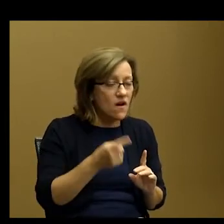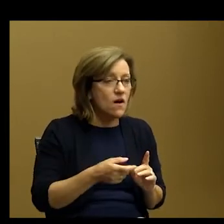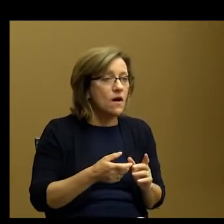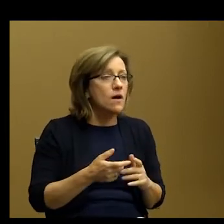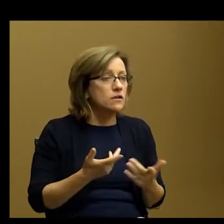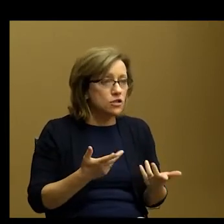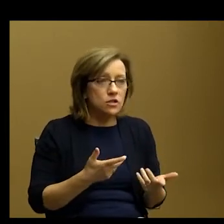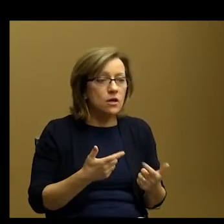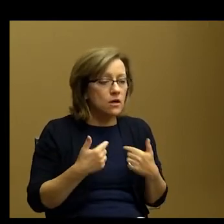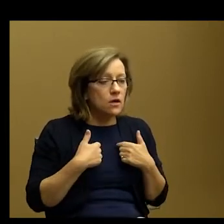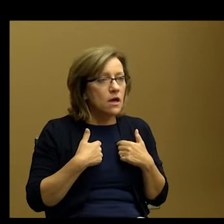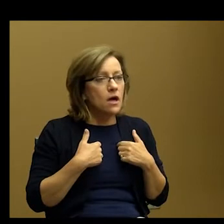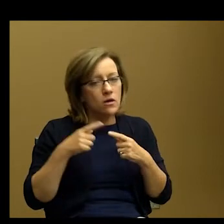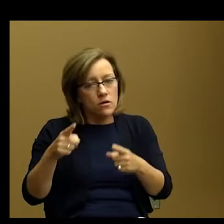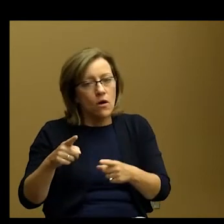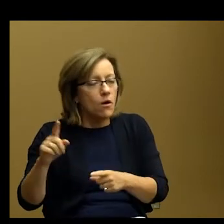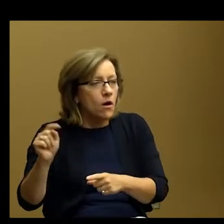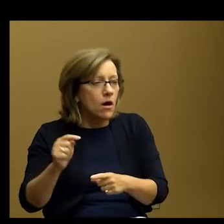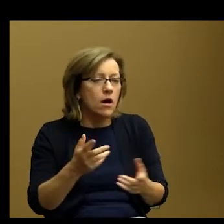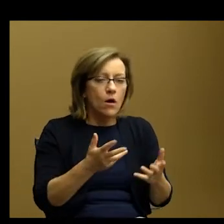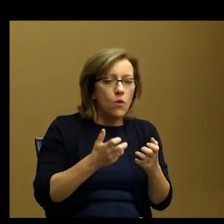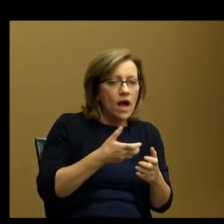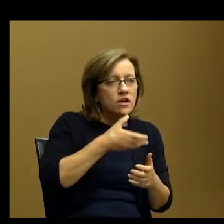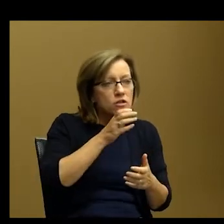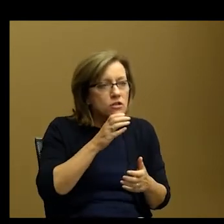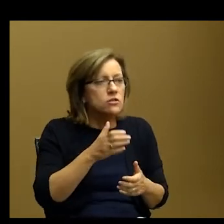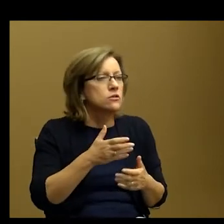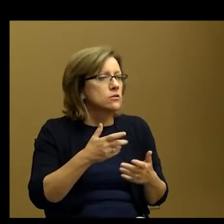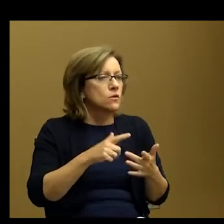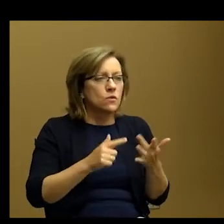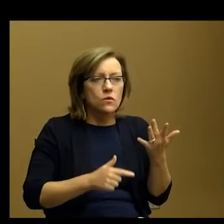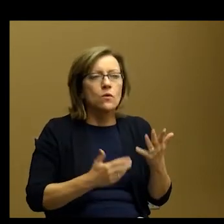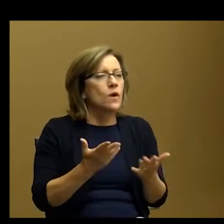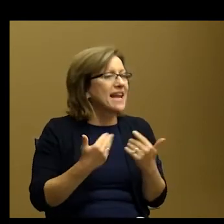me go out, me go potty, whatever those things are.